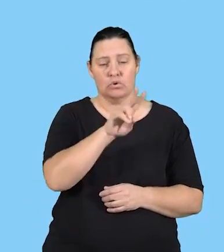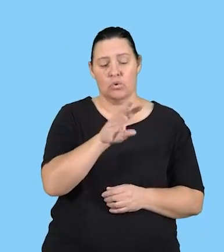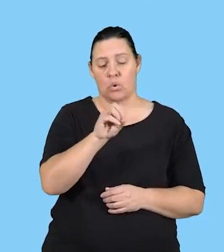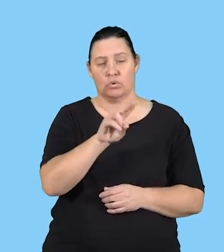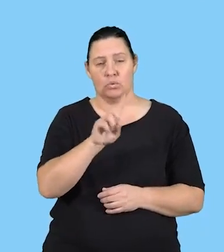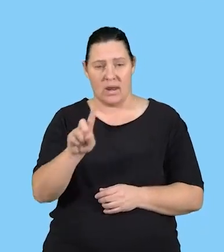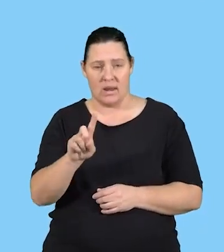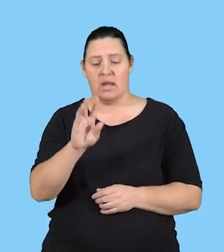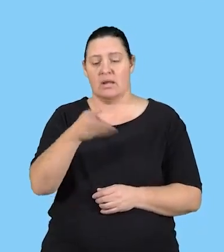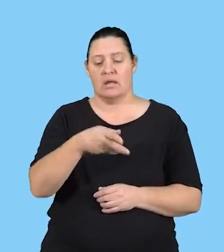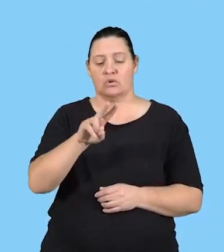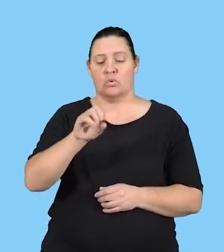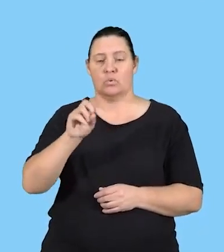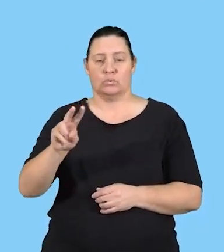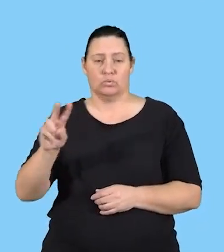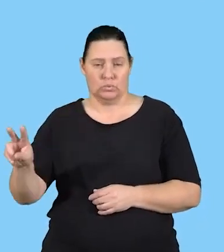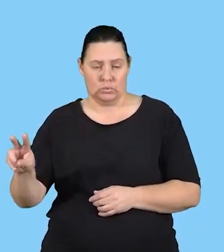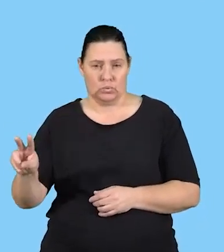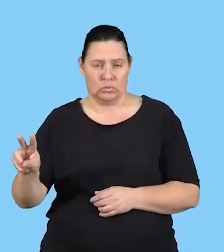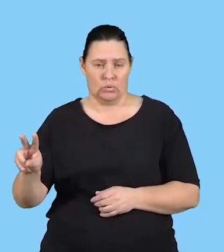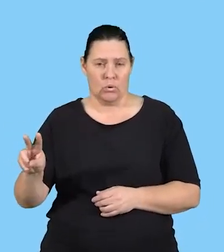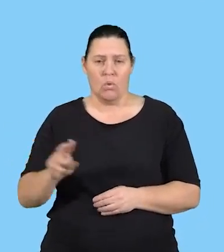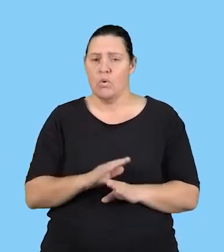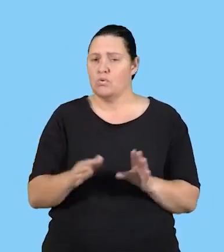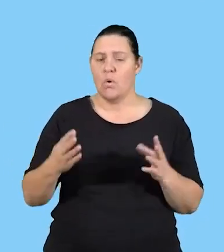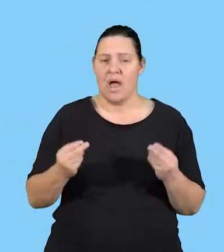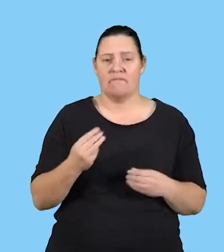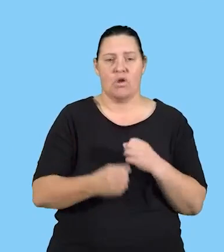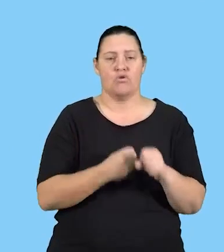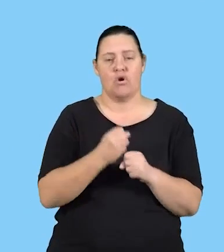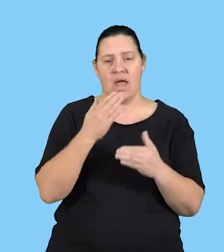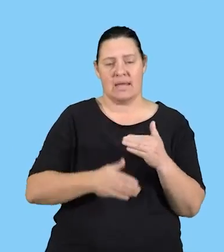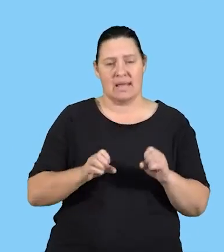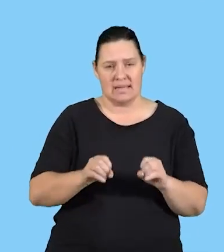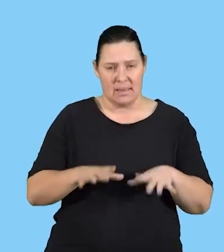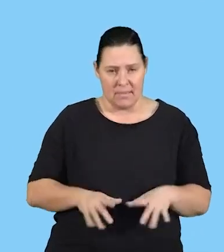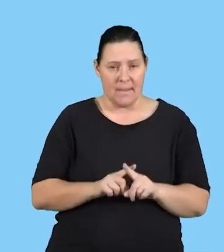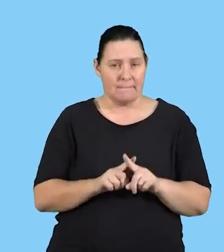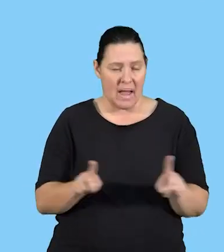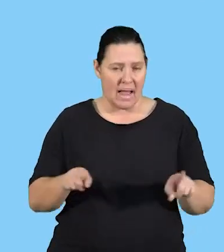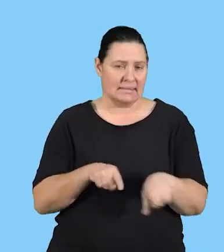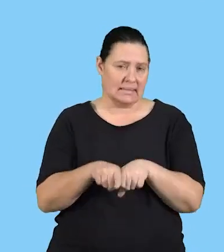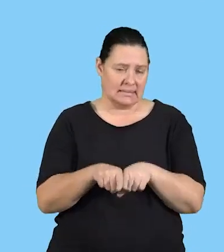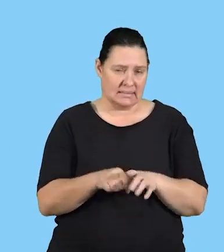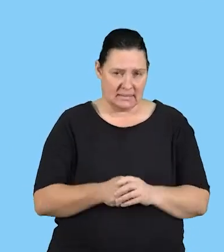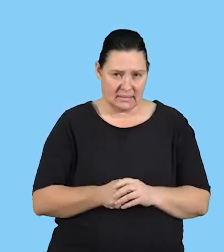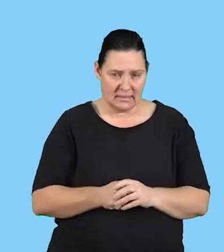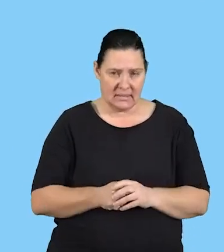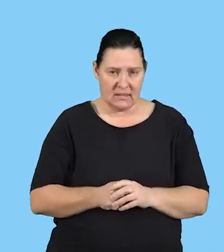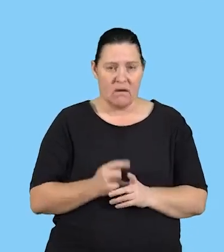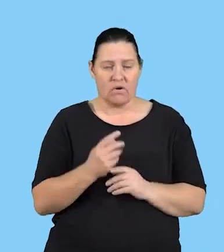2021 and 2022, we didn't have end of the year examinations, but a test. For the